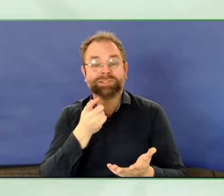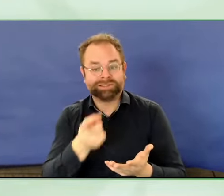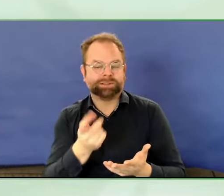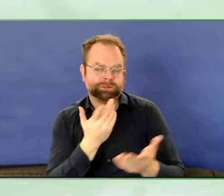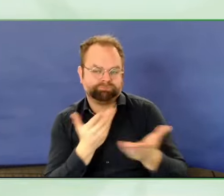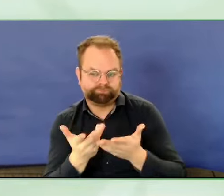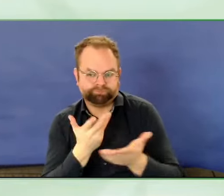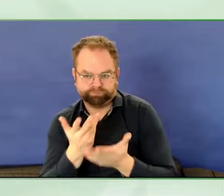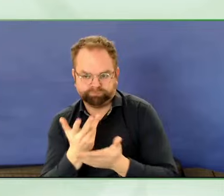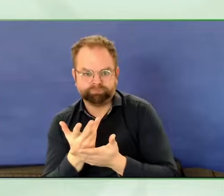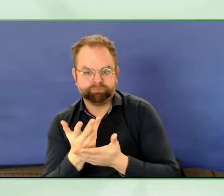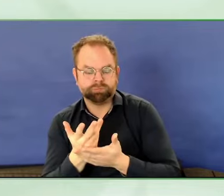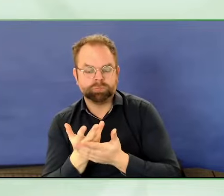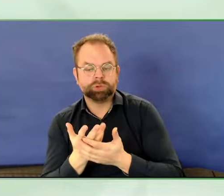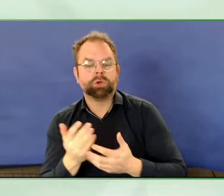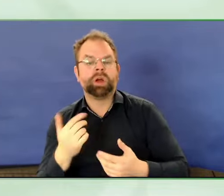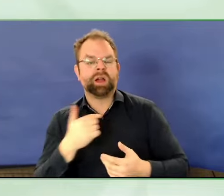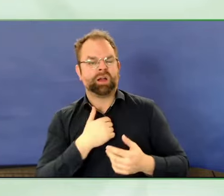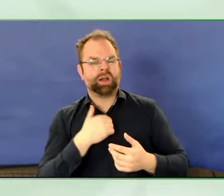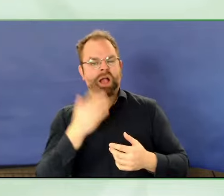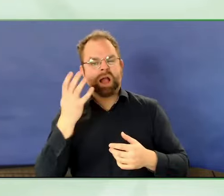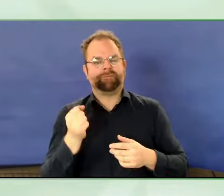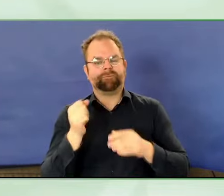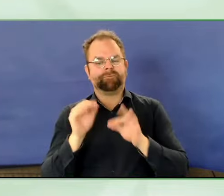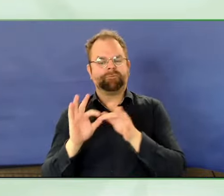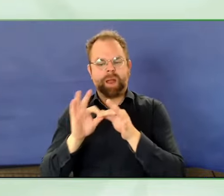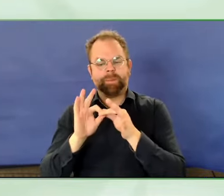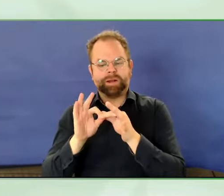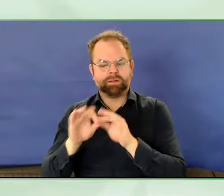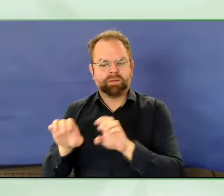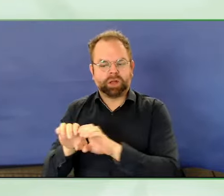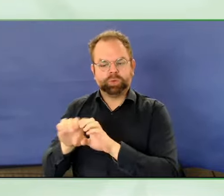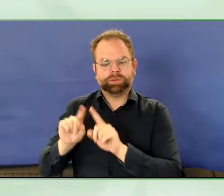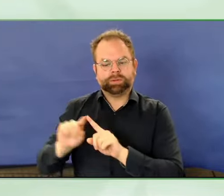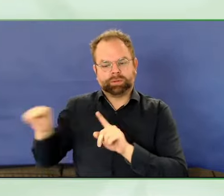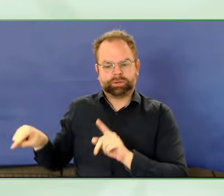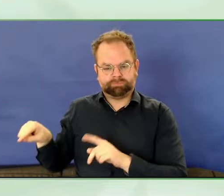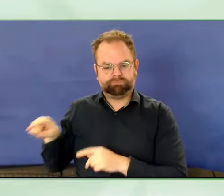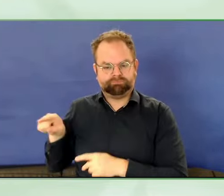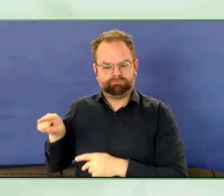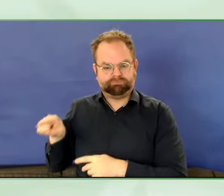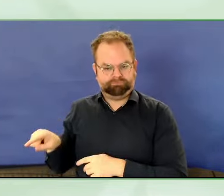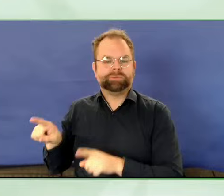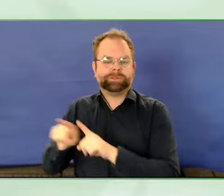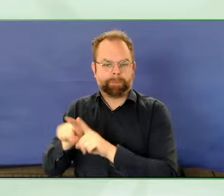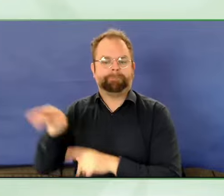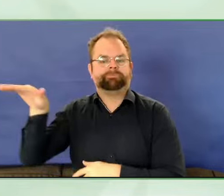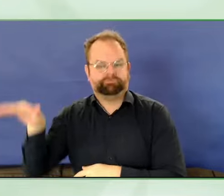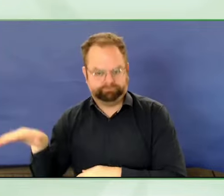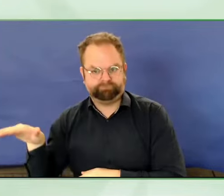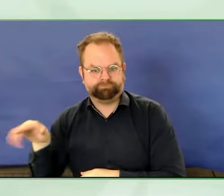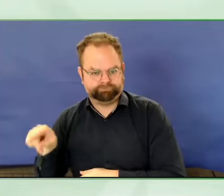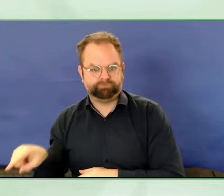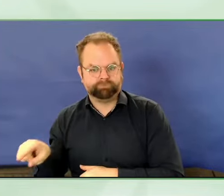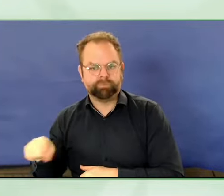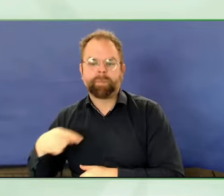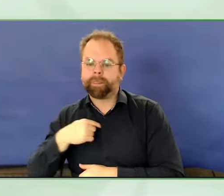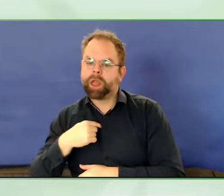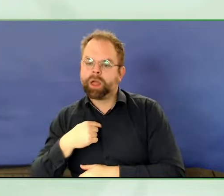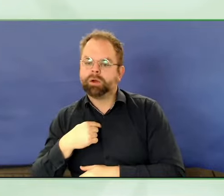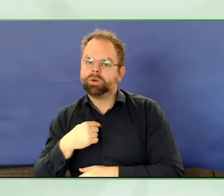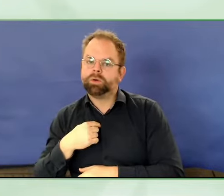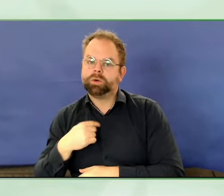the world. And it came out when I traveled during my studies all over the world, that all the individuals are